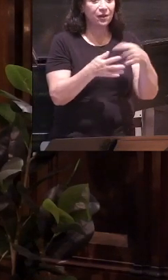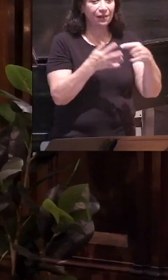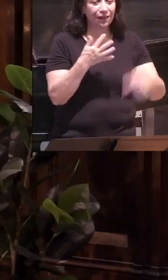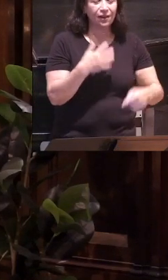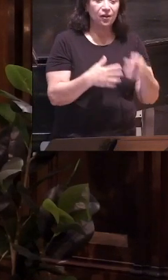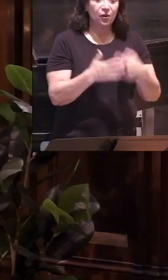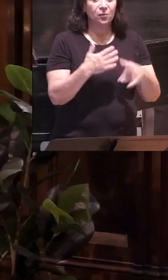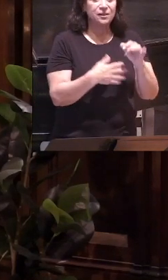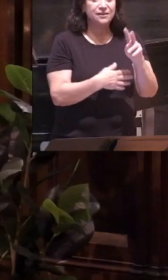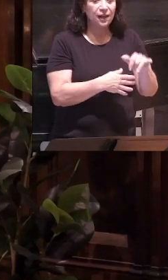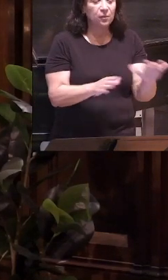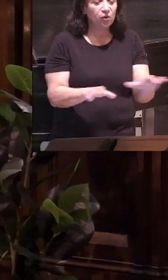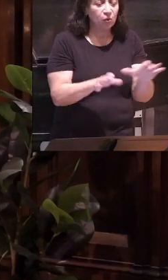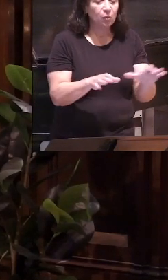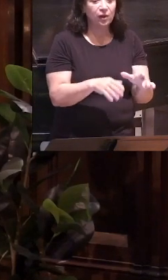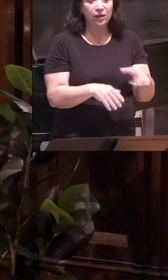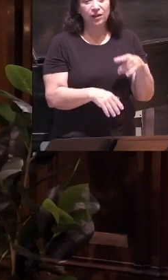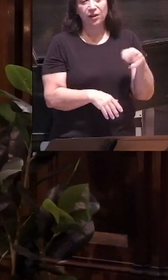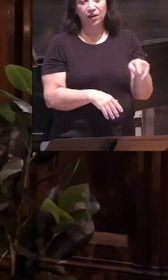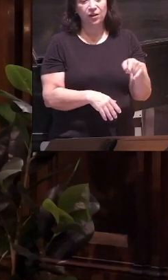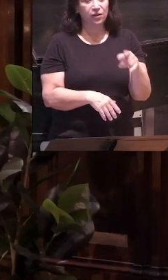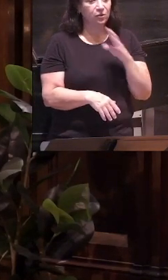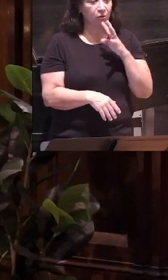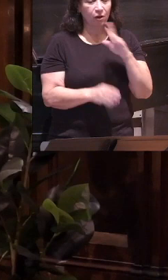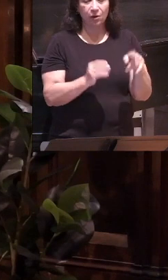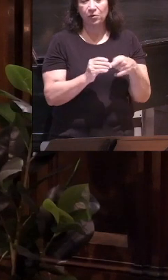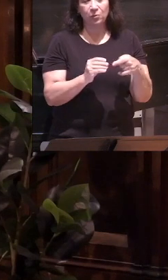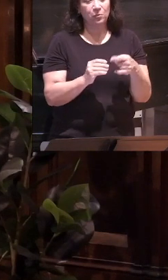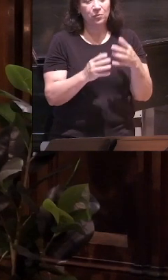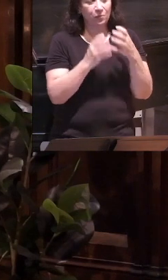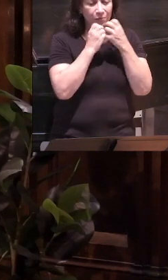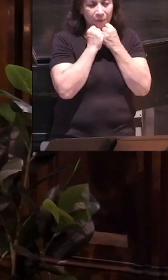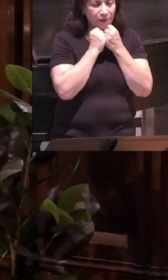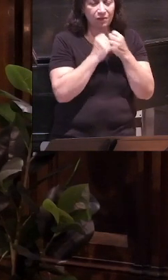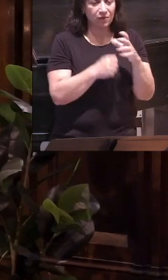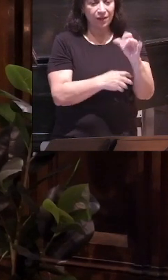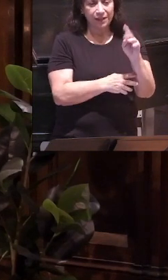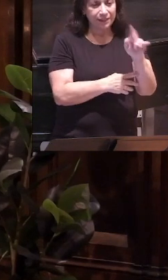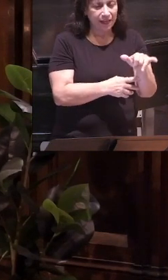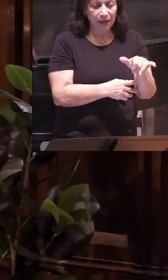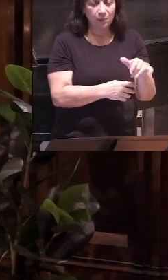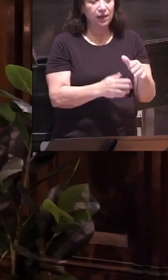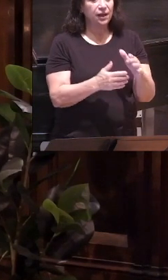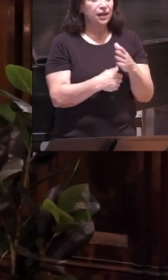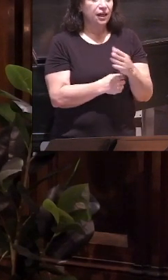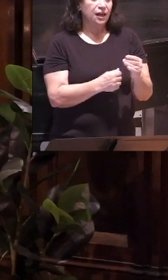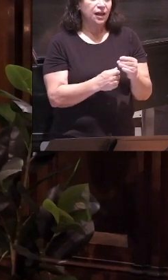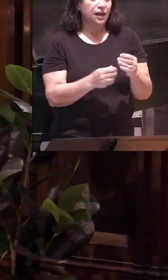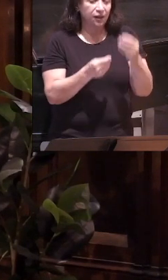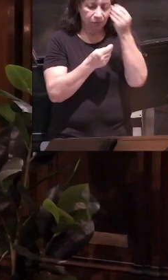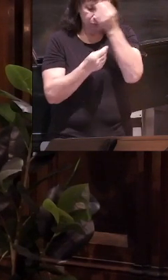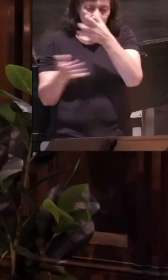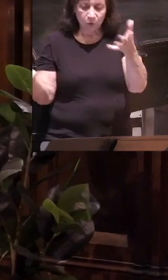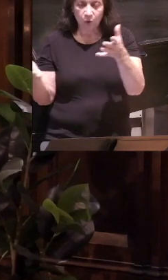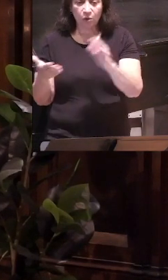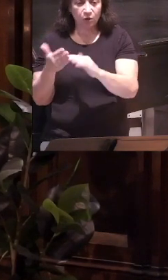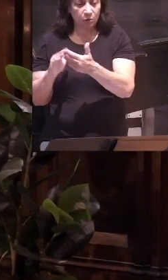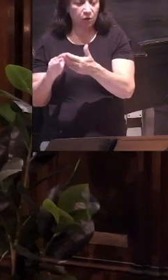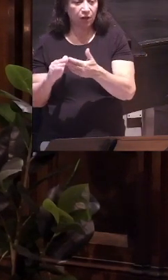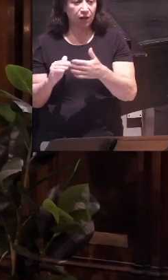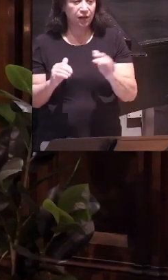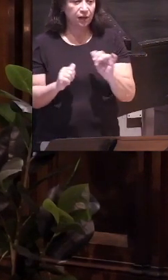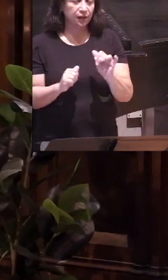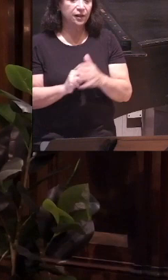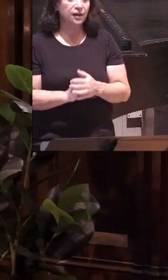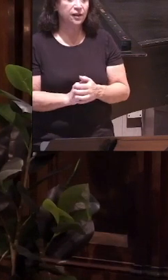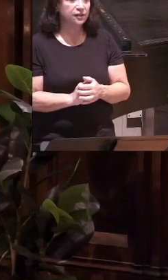Tammy doing? He spoke adoringly about Tammy, and especially about her commitment to the community as an